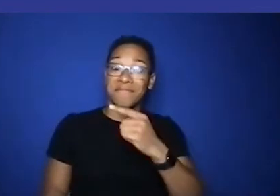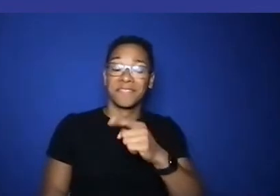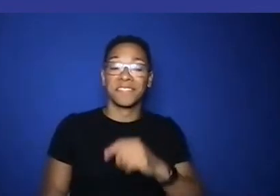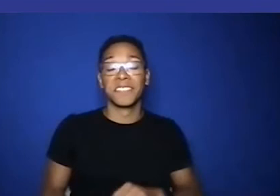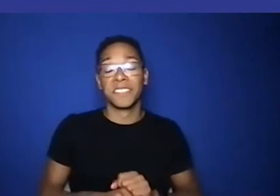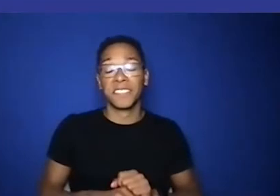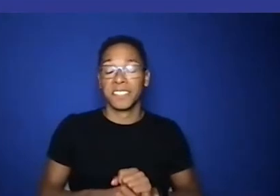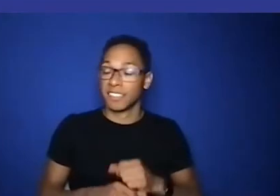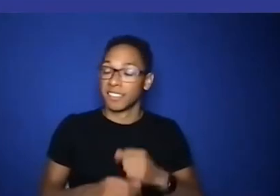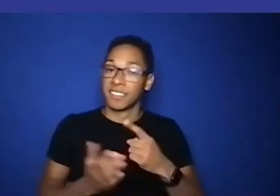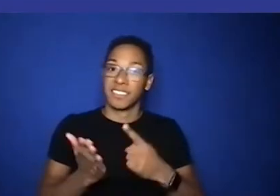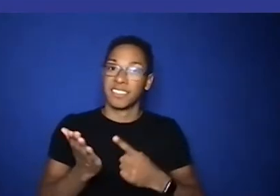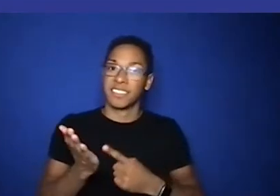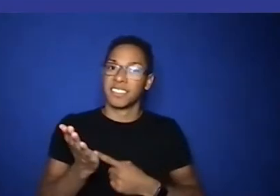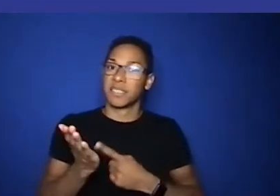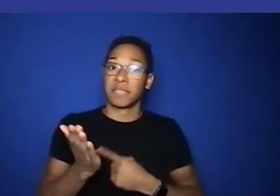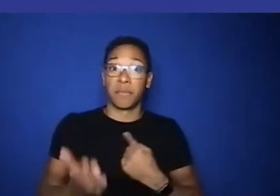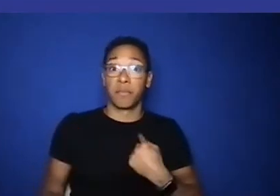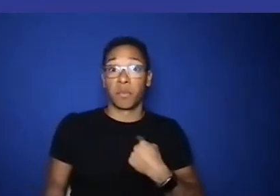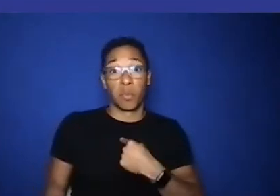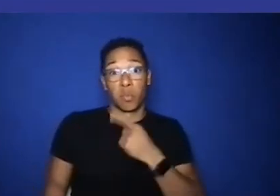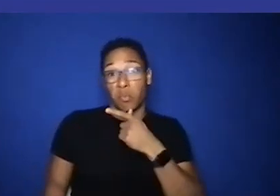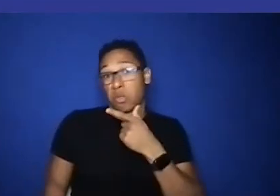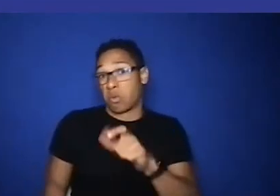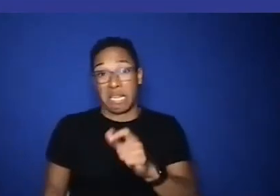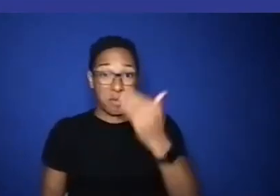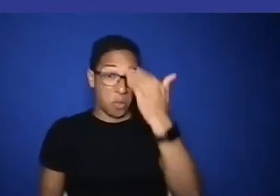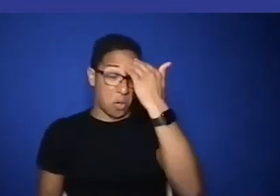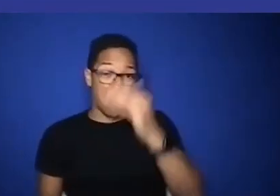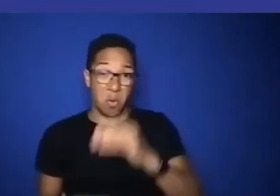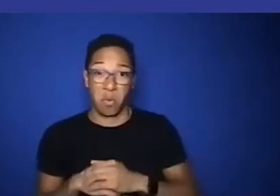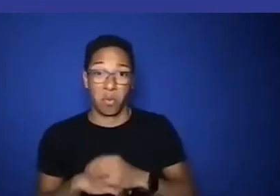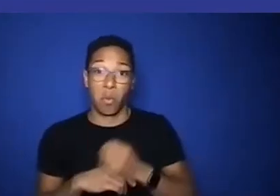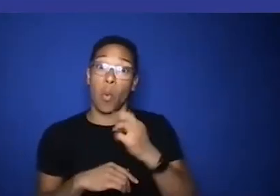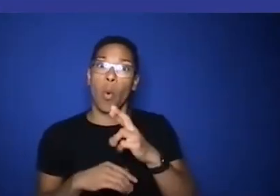sometimes we don't need to know, and maybe sometimes we don't need to predetermine.